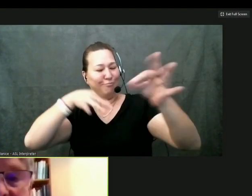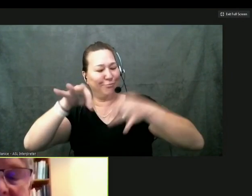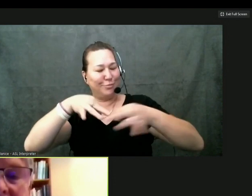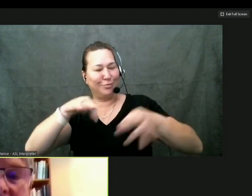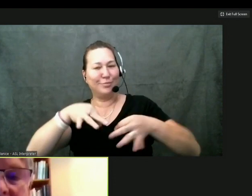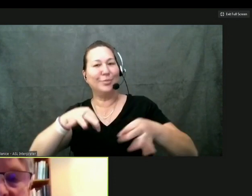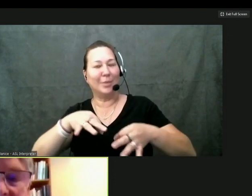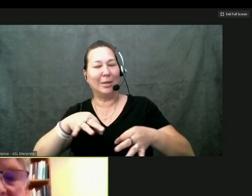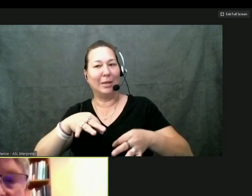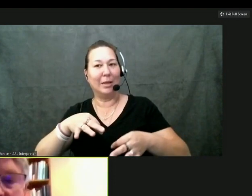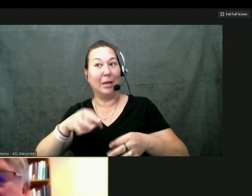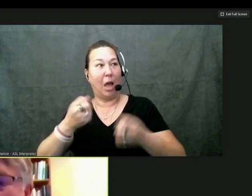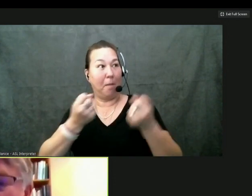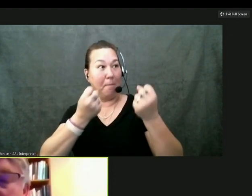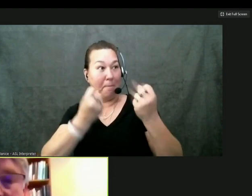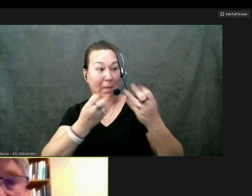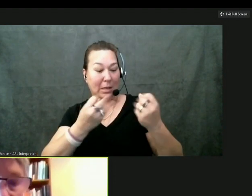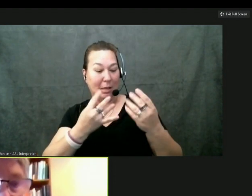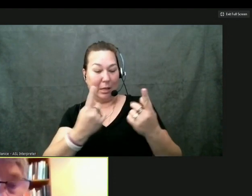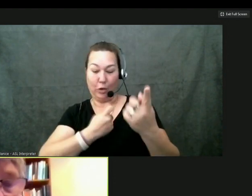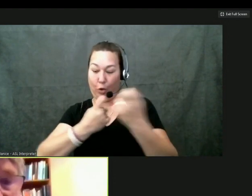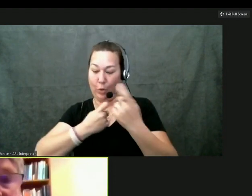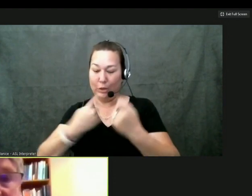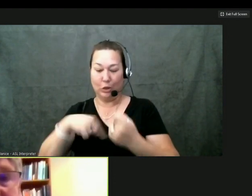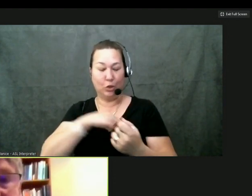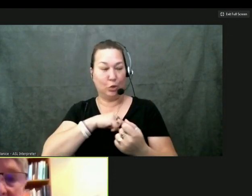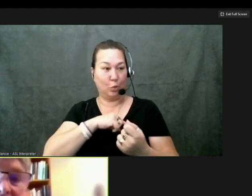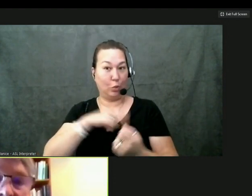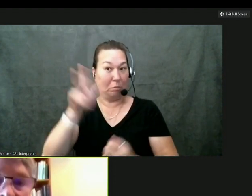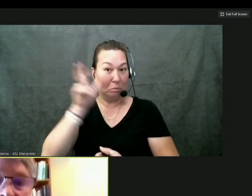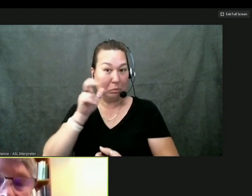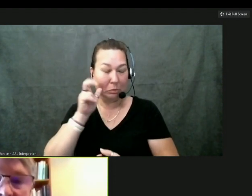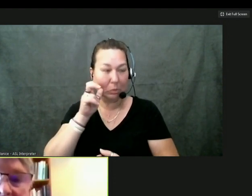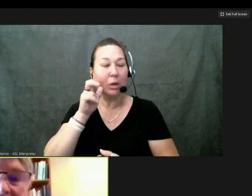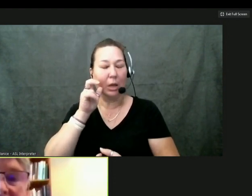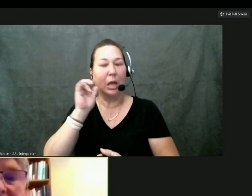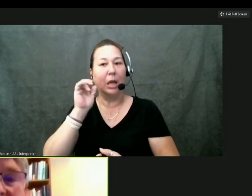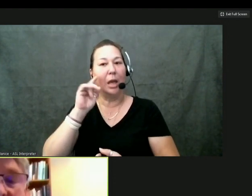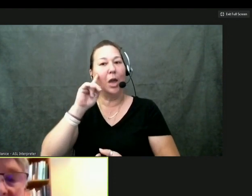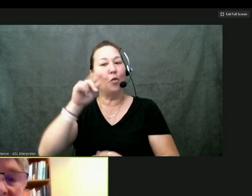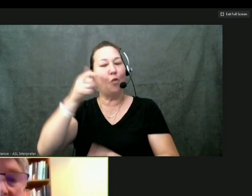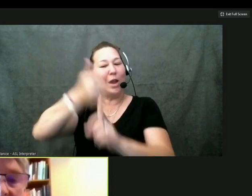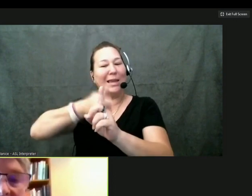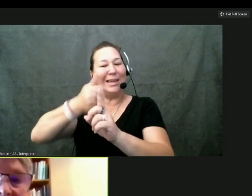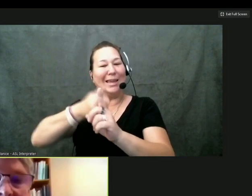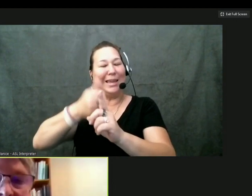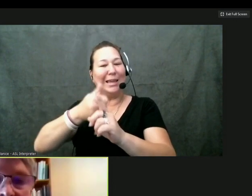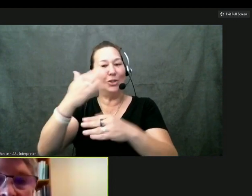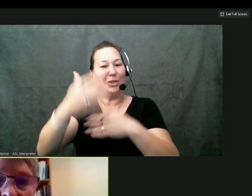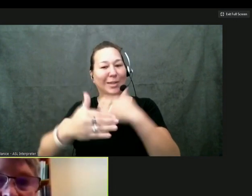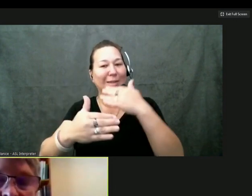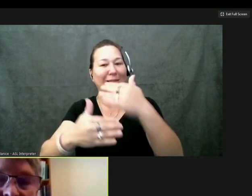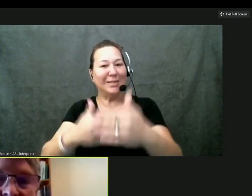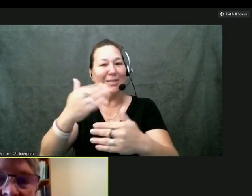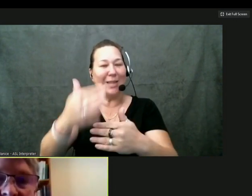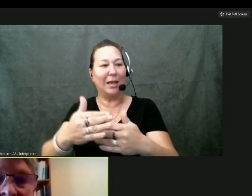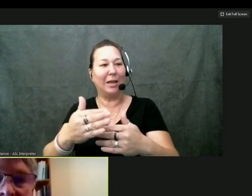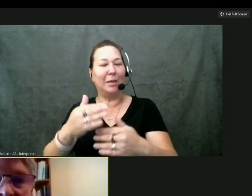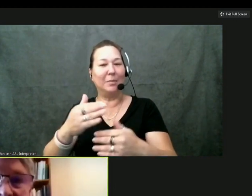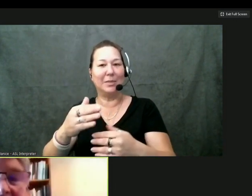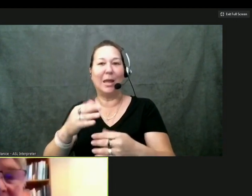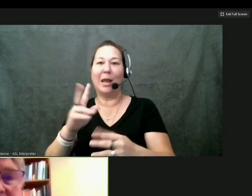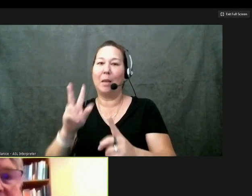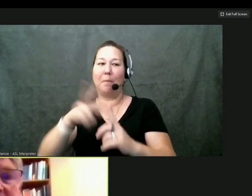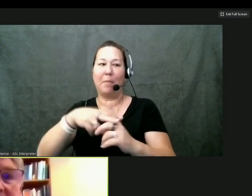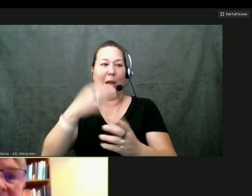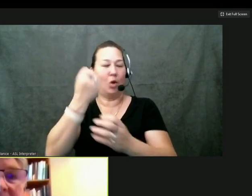are getting are related to each of the steps and how they apply to public and private schools, K through 6